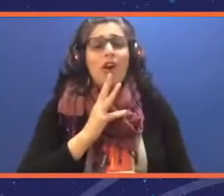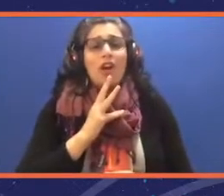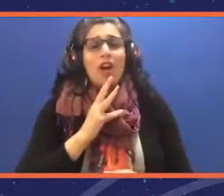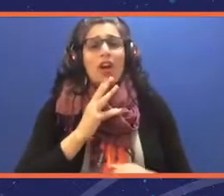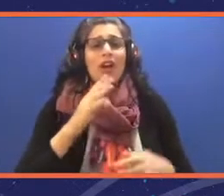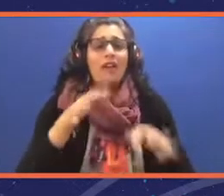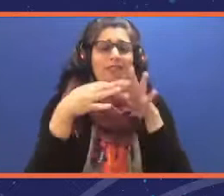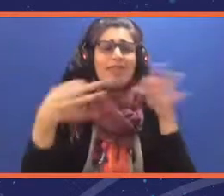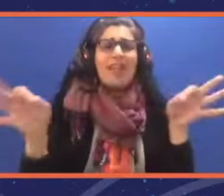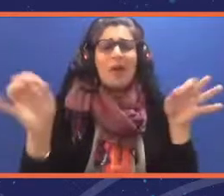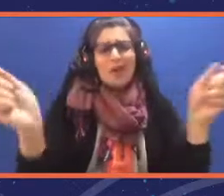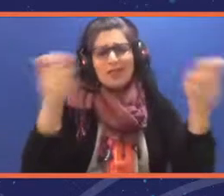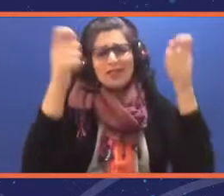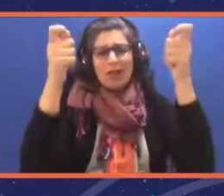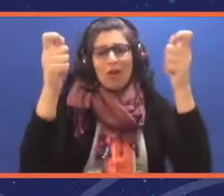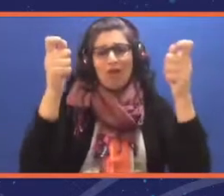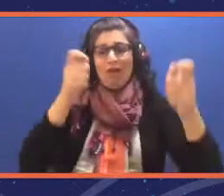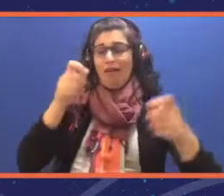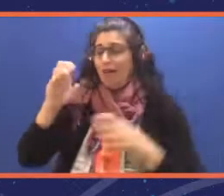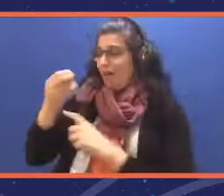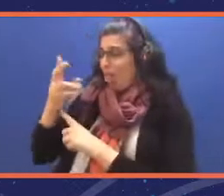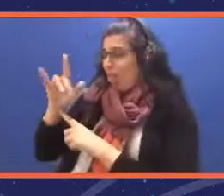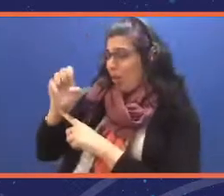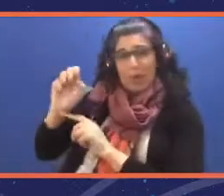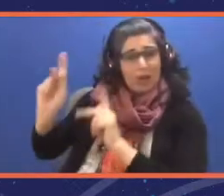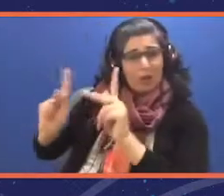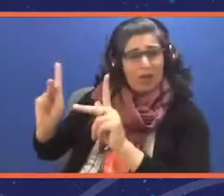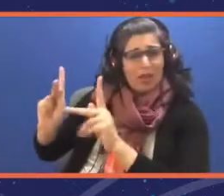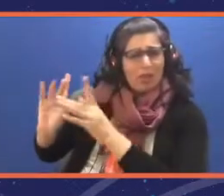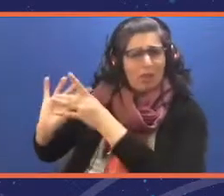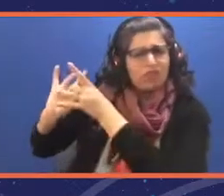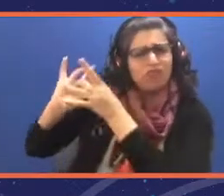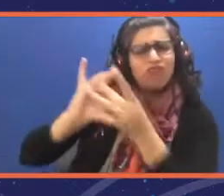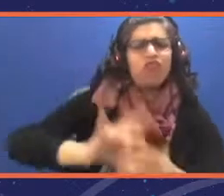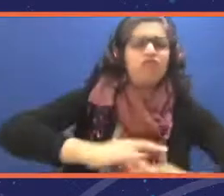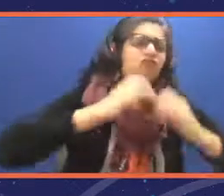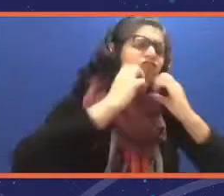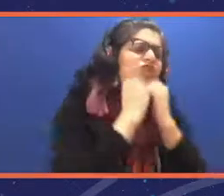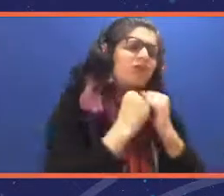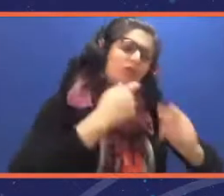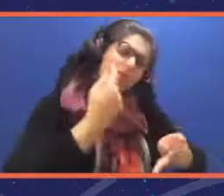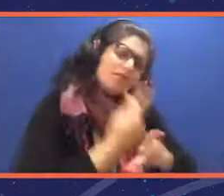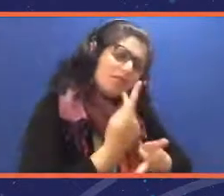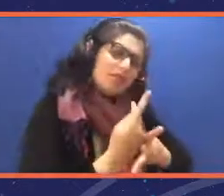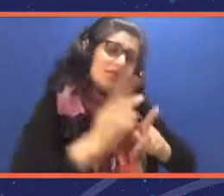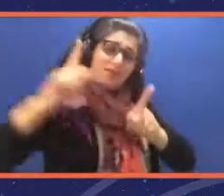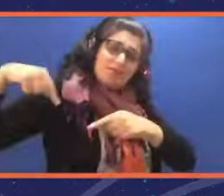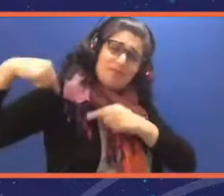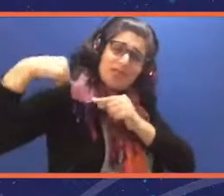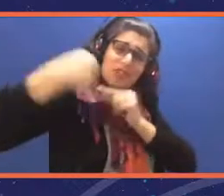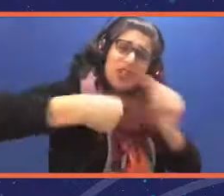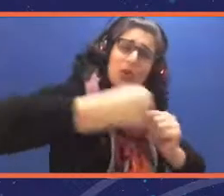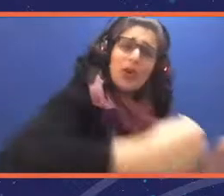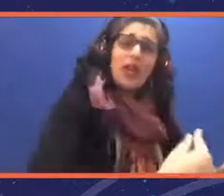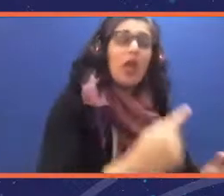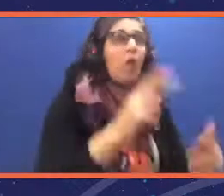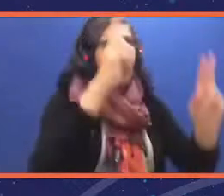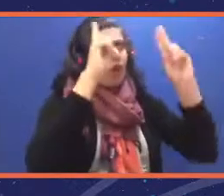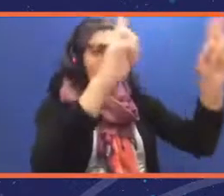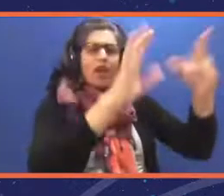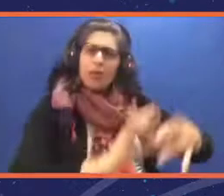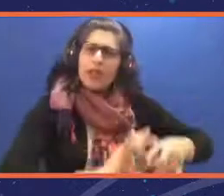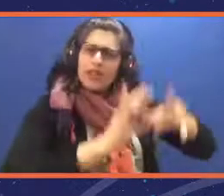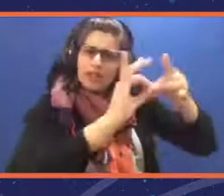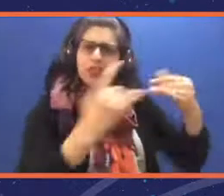the Ohlone people have kept sacred for generations. And we honor those relationships today. We're